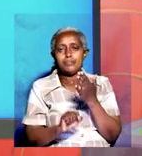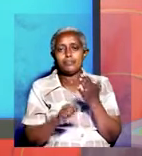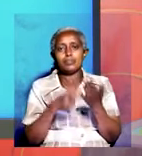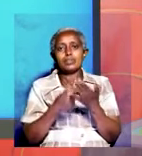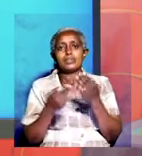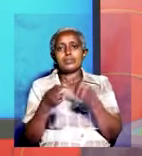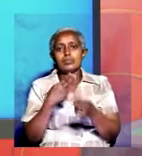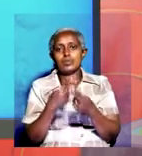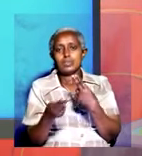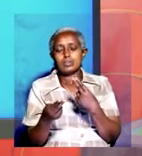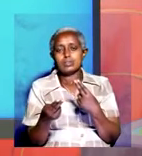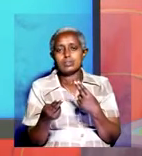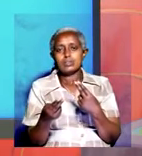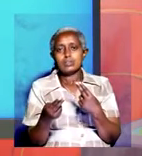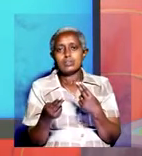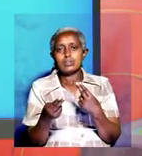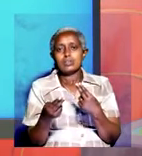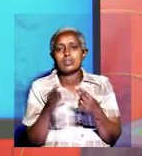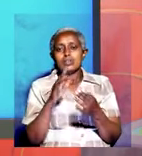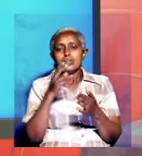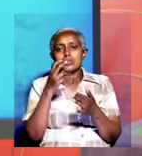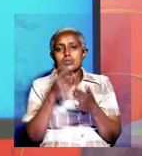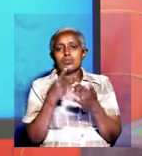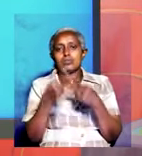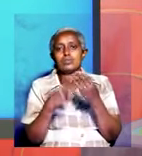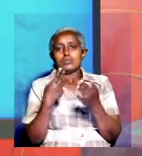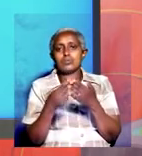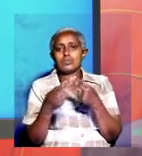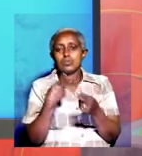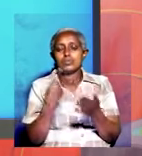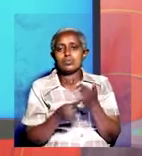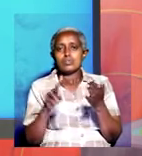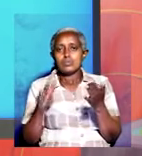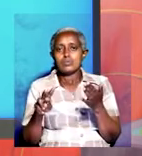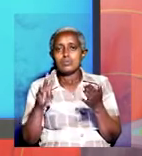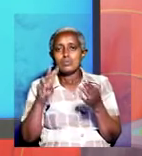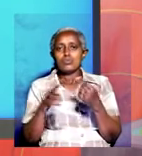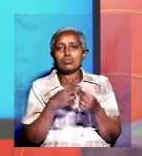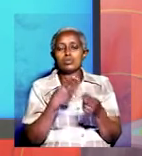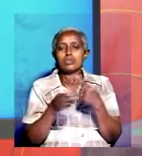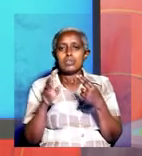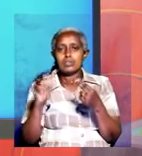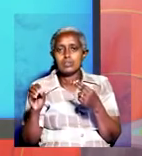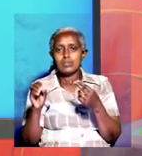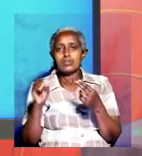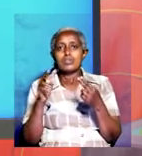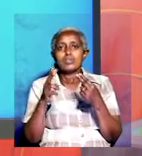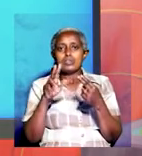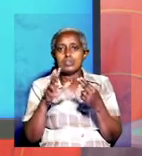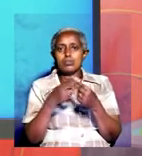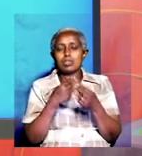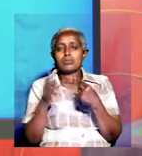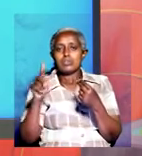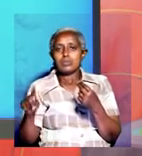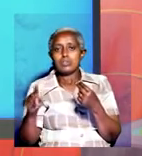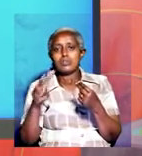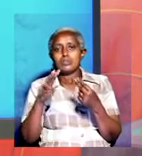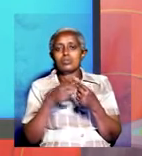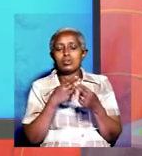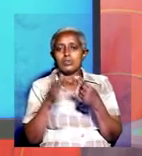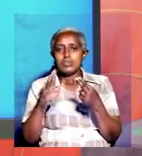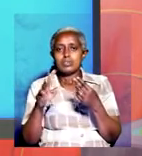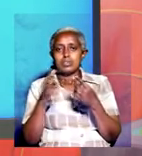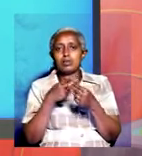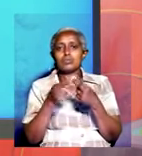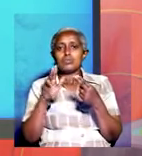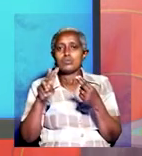the product will be the product of these two. Just 2 multiplies 0, 3 multiplies 1. You get this one. 2 times 0 plus 3 times